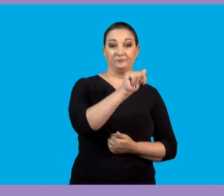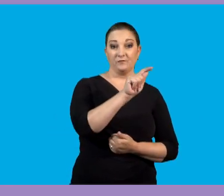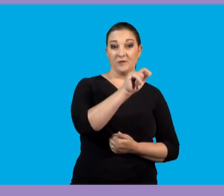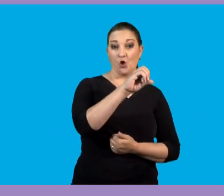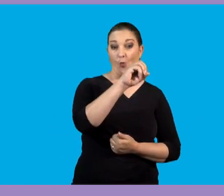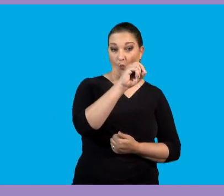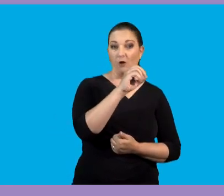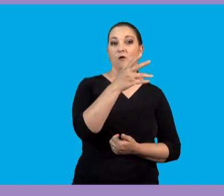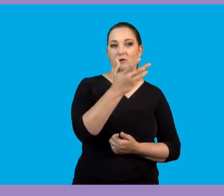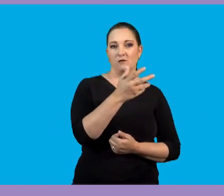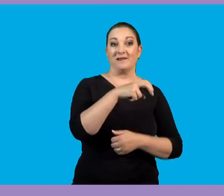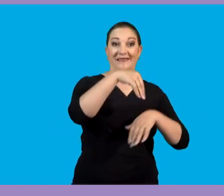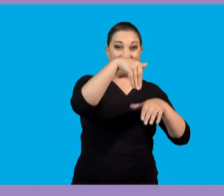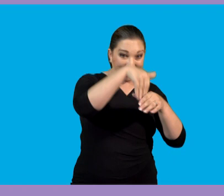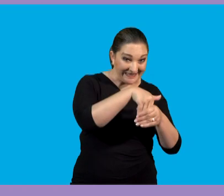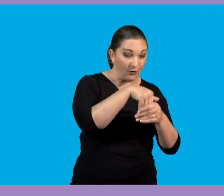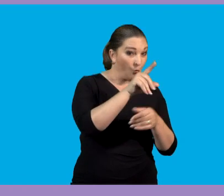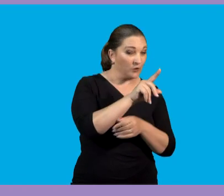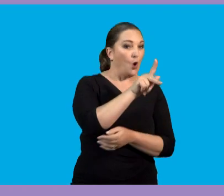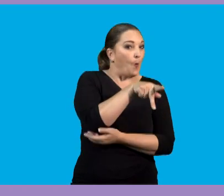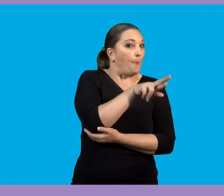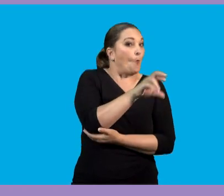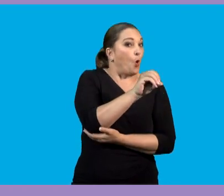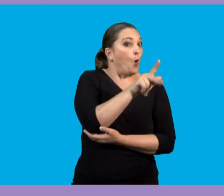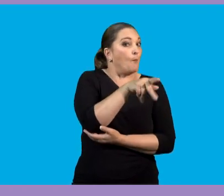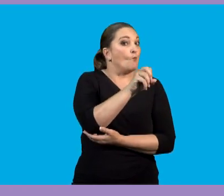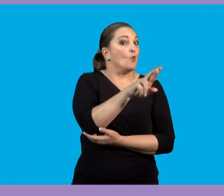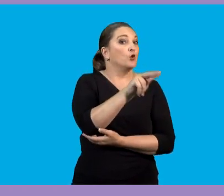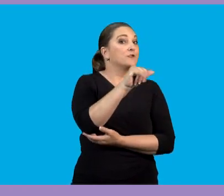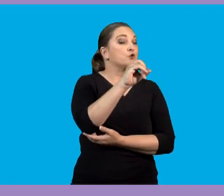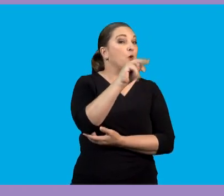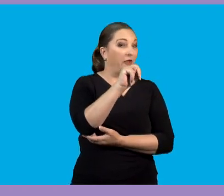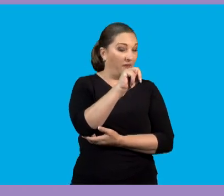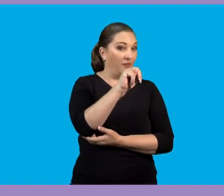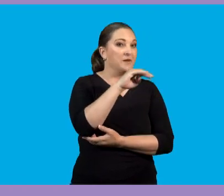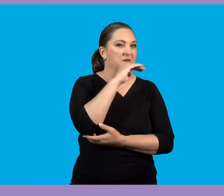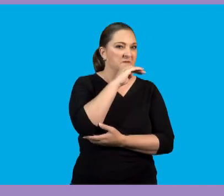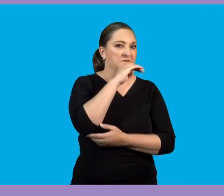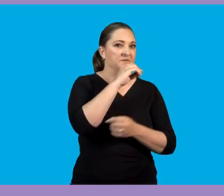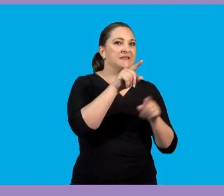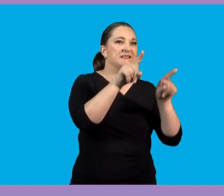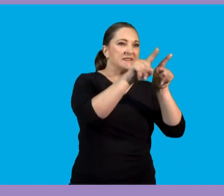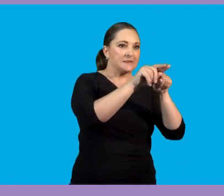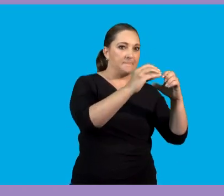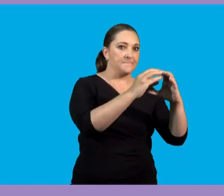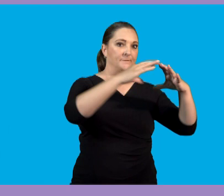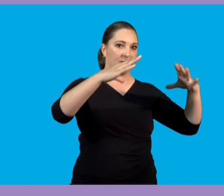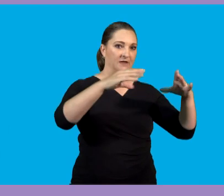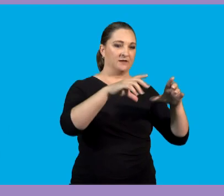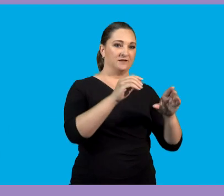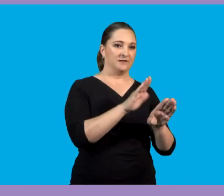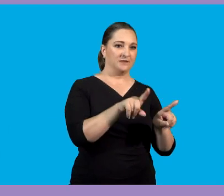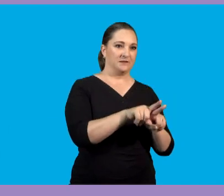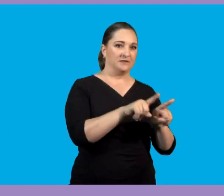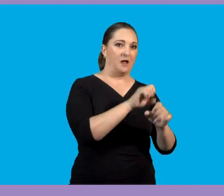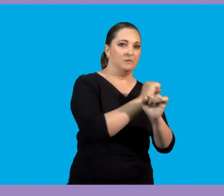corresponding sides are in proportion, or all the corresponding angles